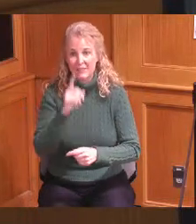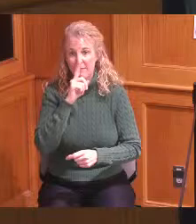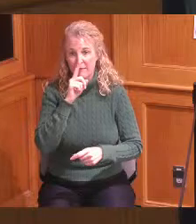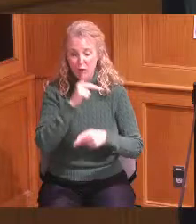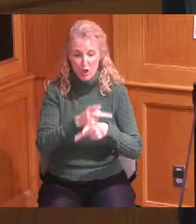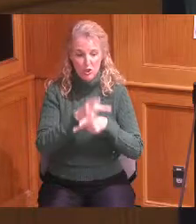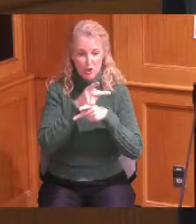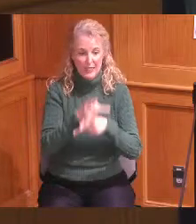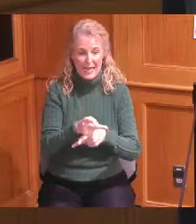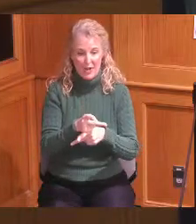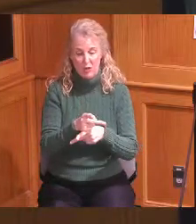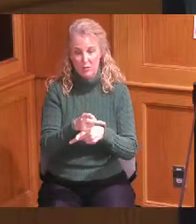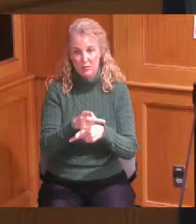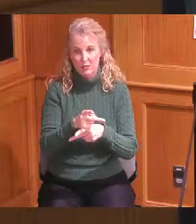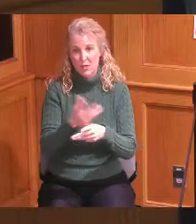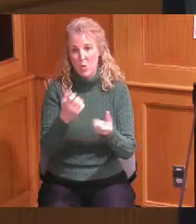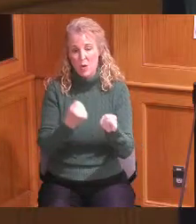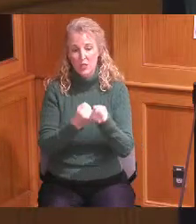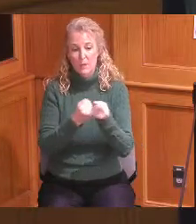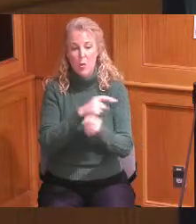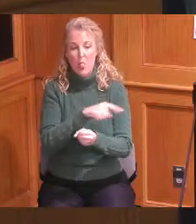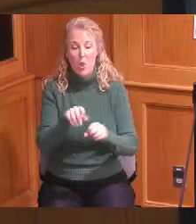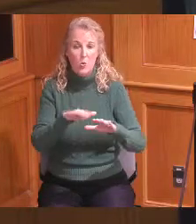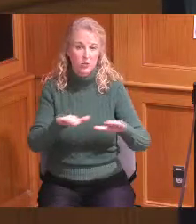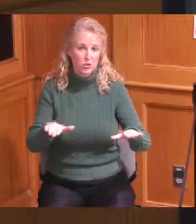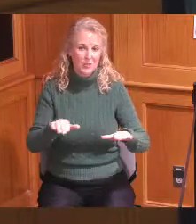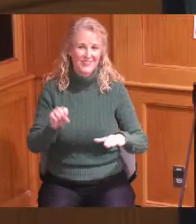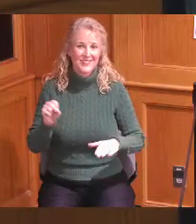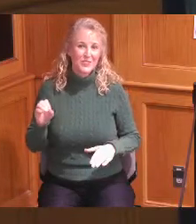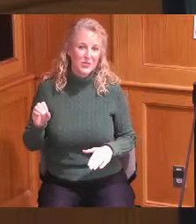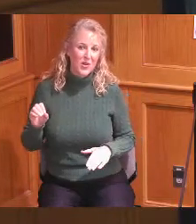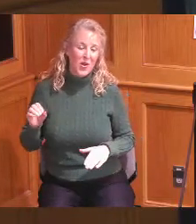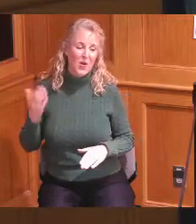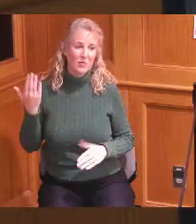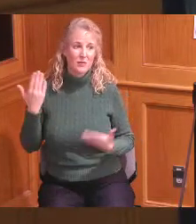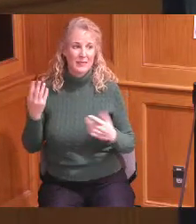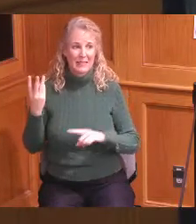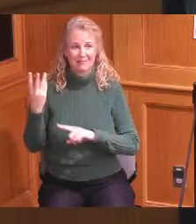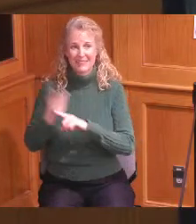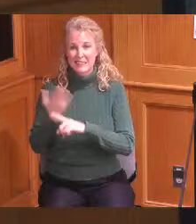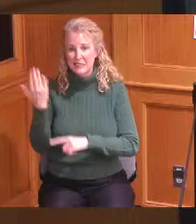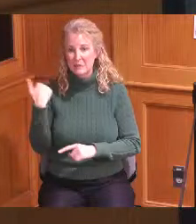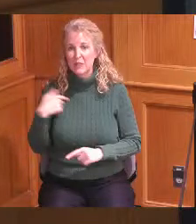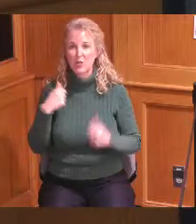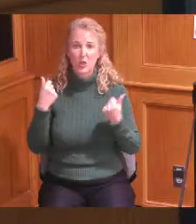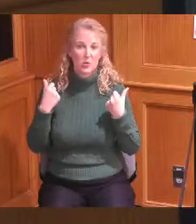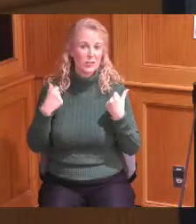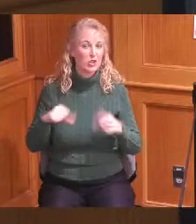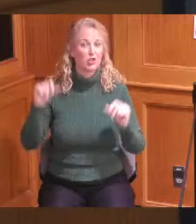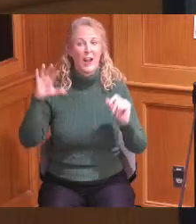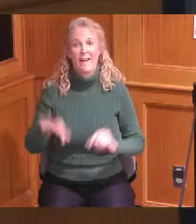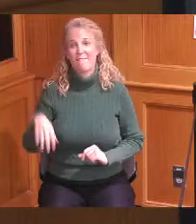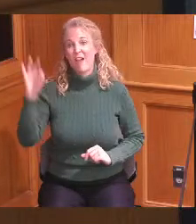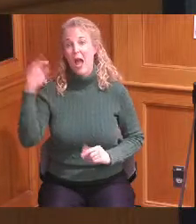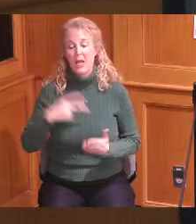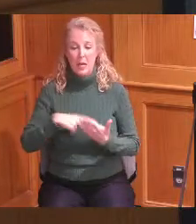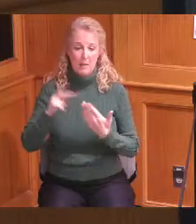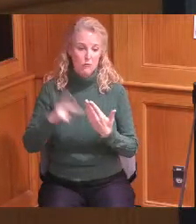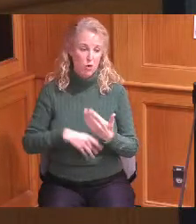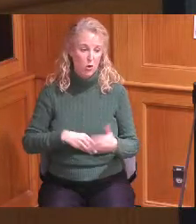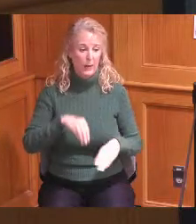spend levy dollars on to support those kids. So this characterization that we were just walking around looking for programs to